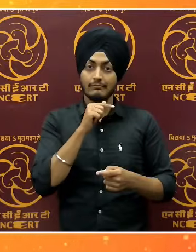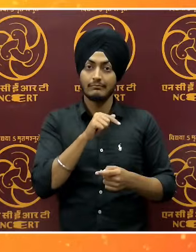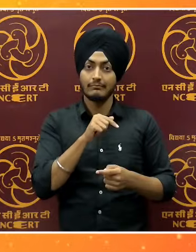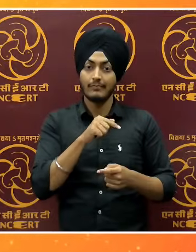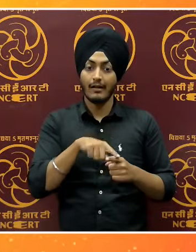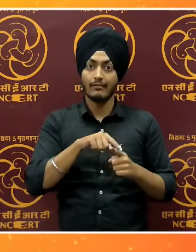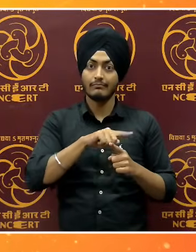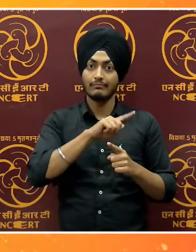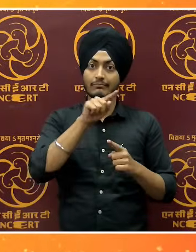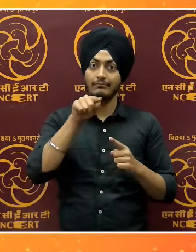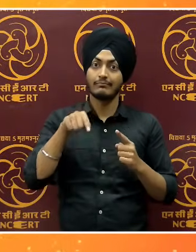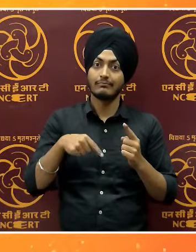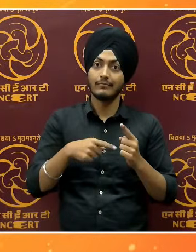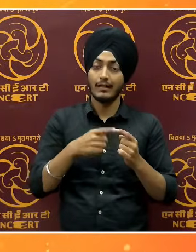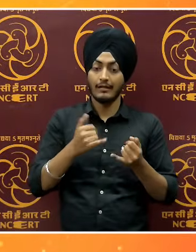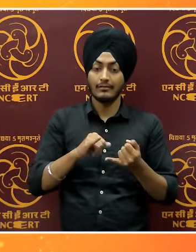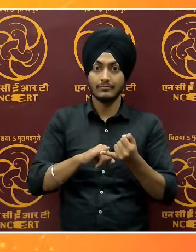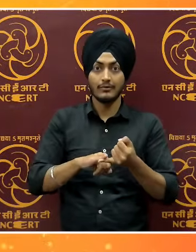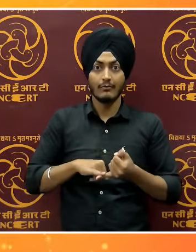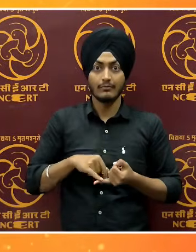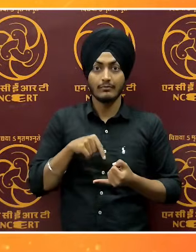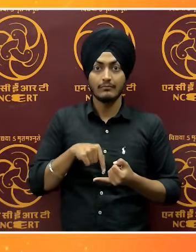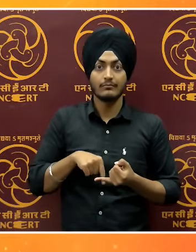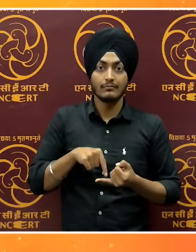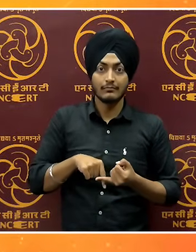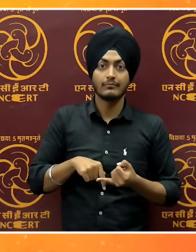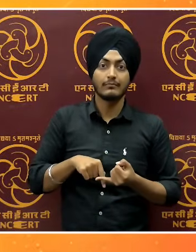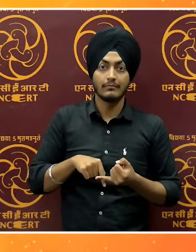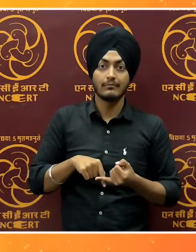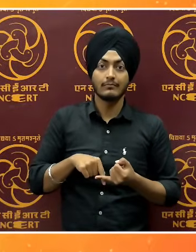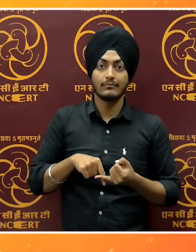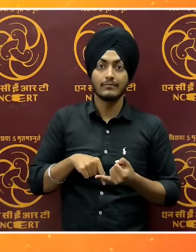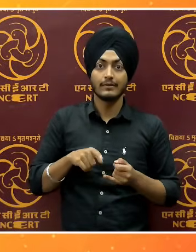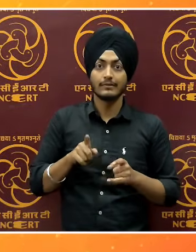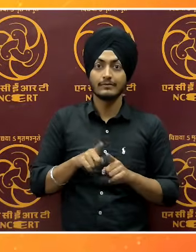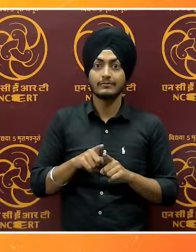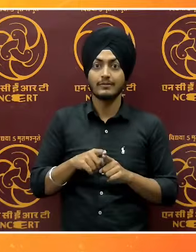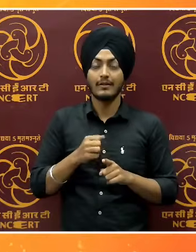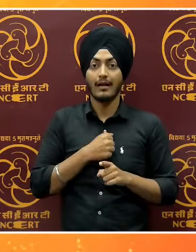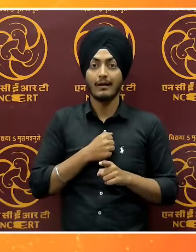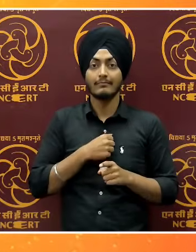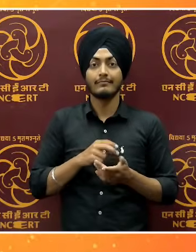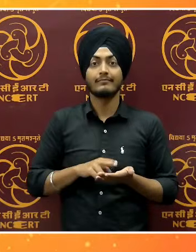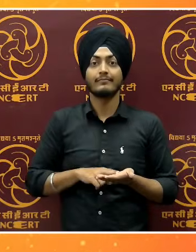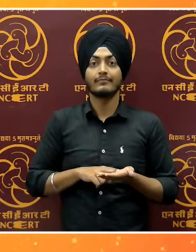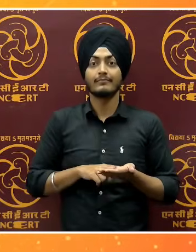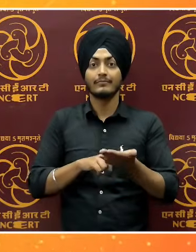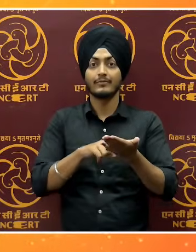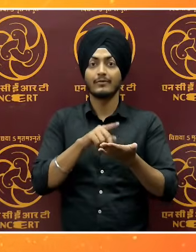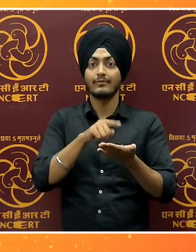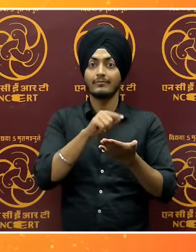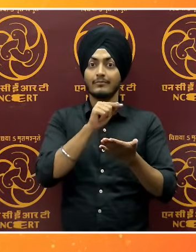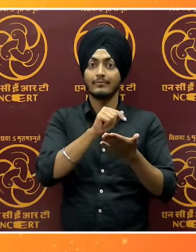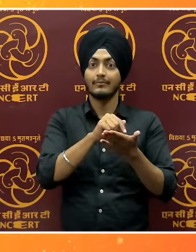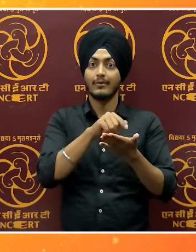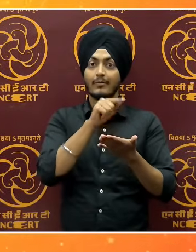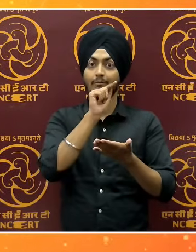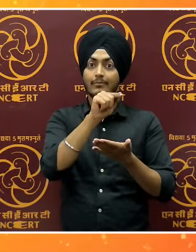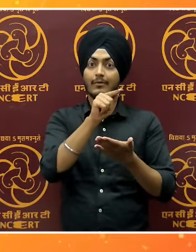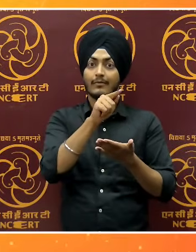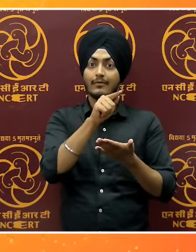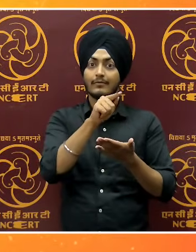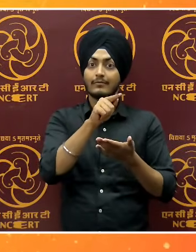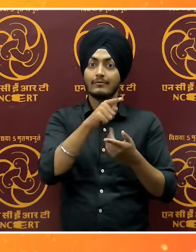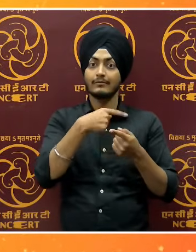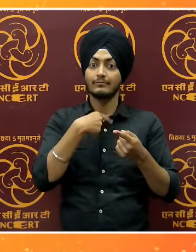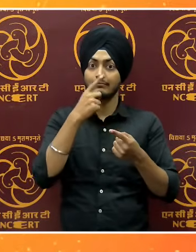direction. In the South Pole, if you look at if you keep the same North Pole in that point, it will